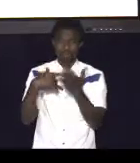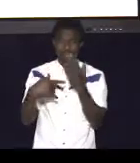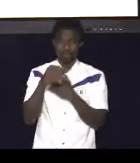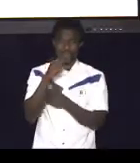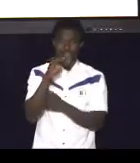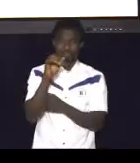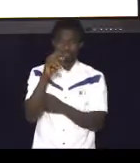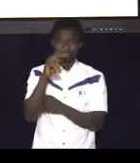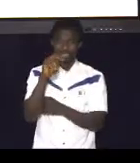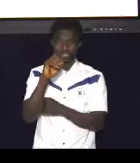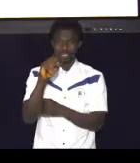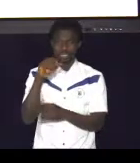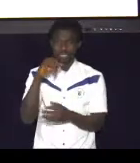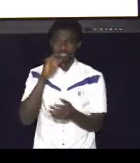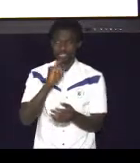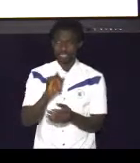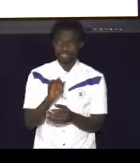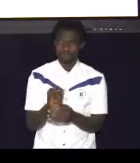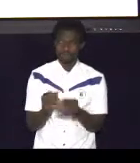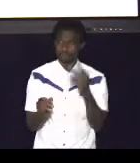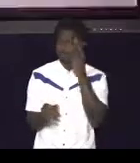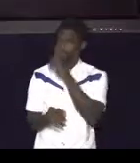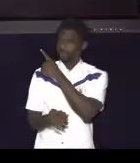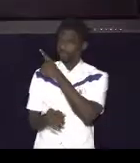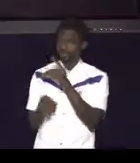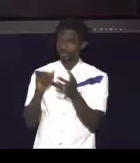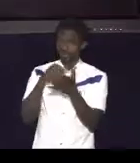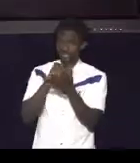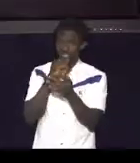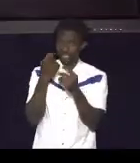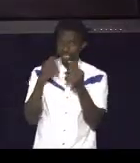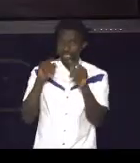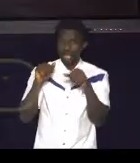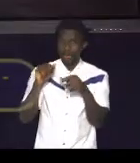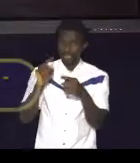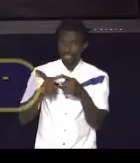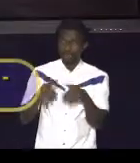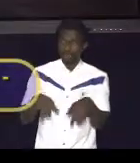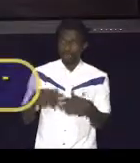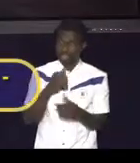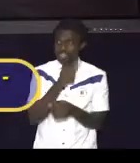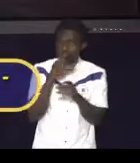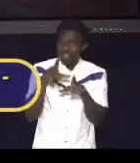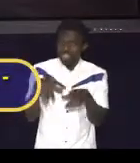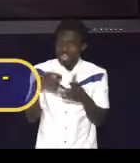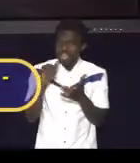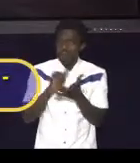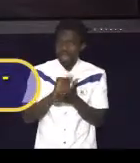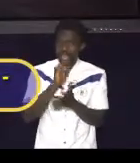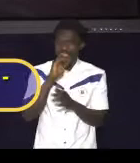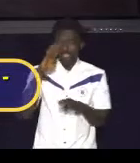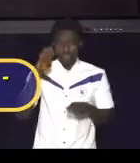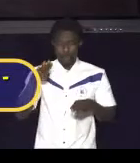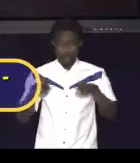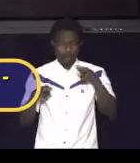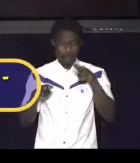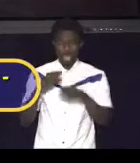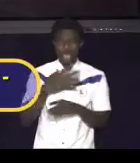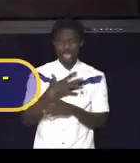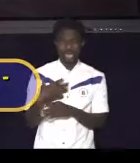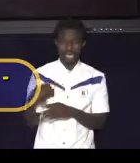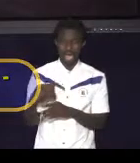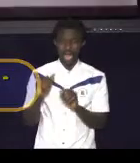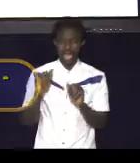fitness is. When we say fitness, is the ability to live a life that is balanced